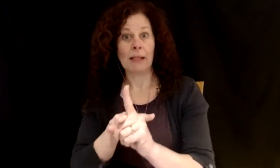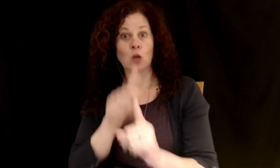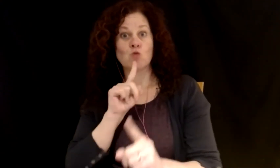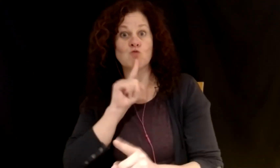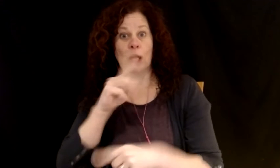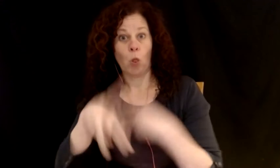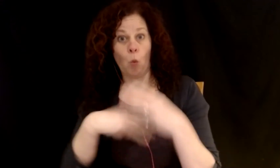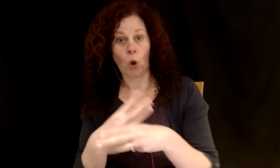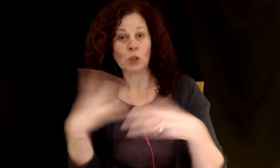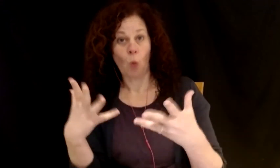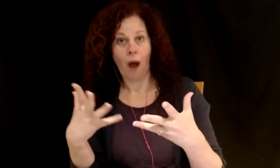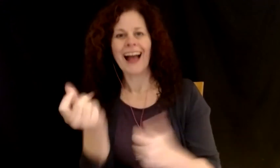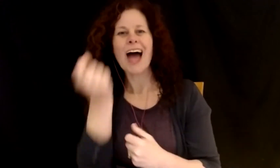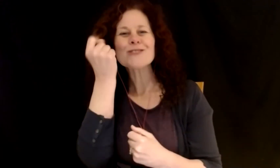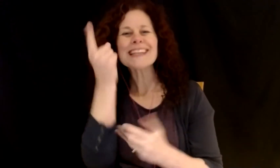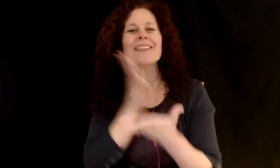process is